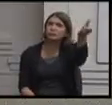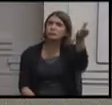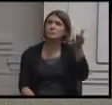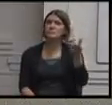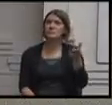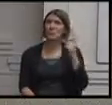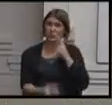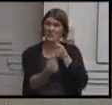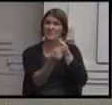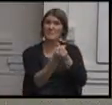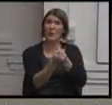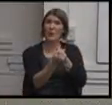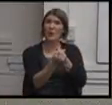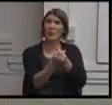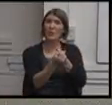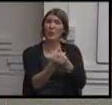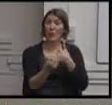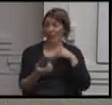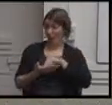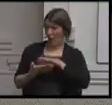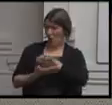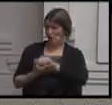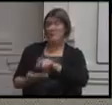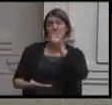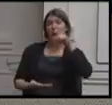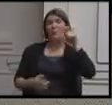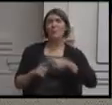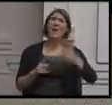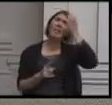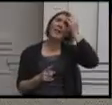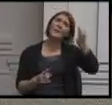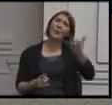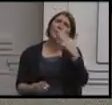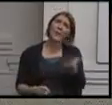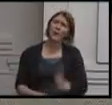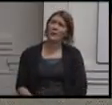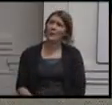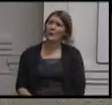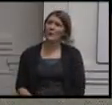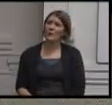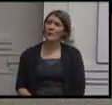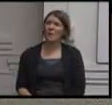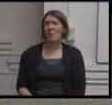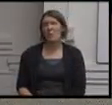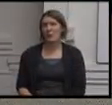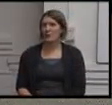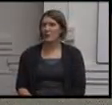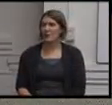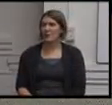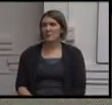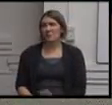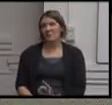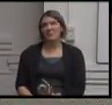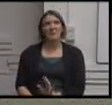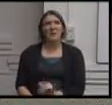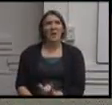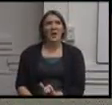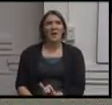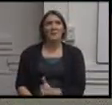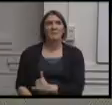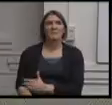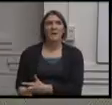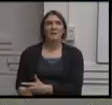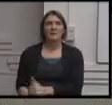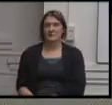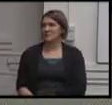something we should be supporting whether or not we put it on the agenda. So how do we do that? How do